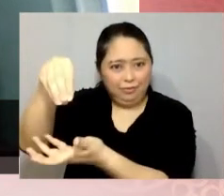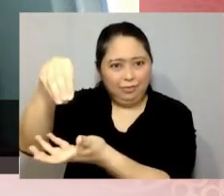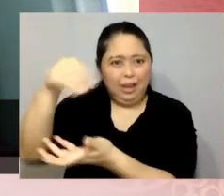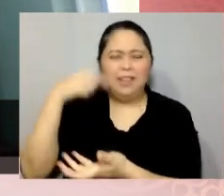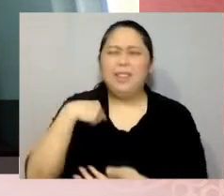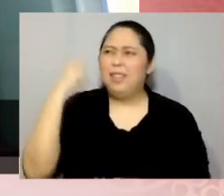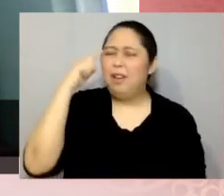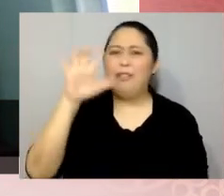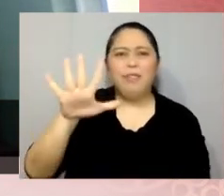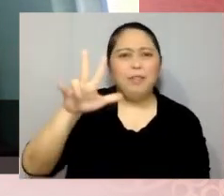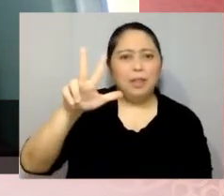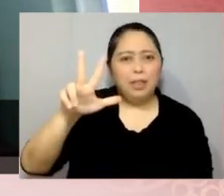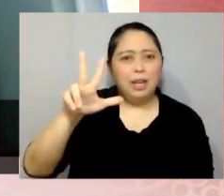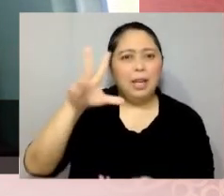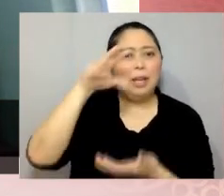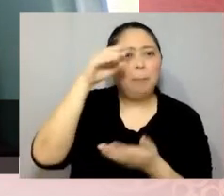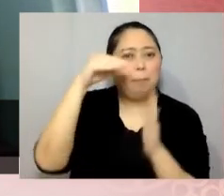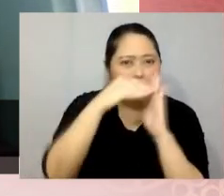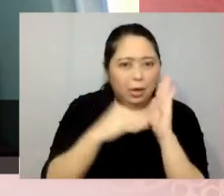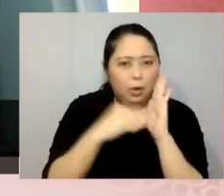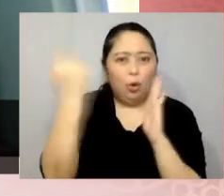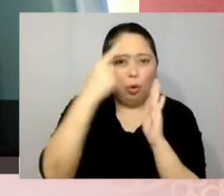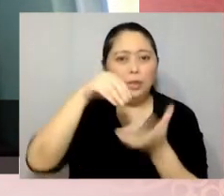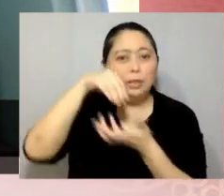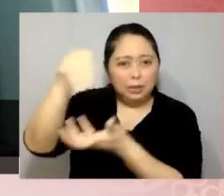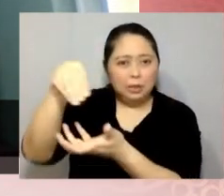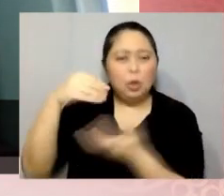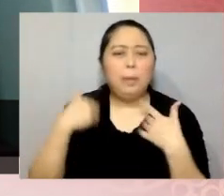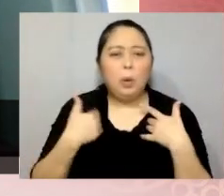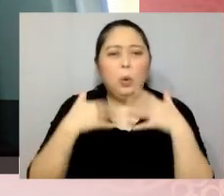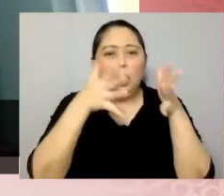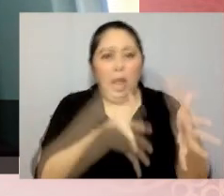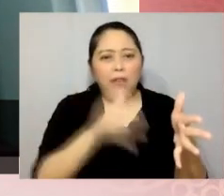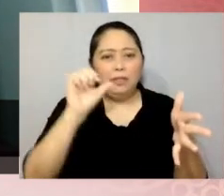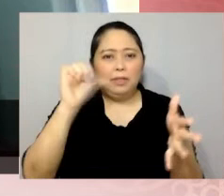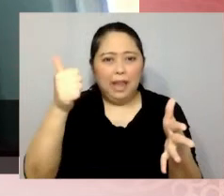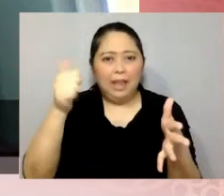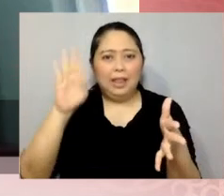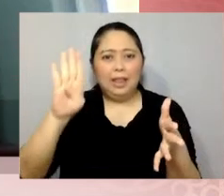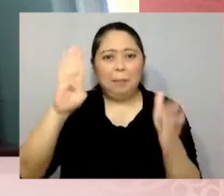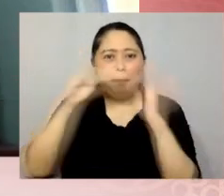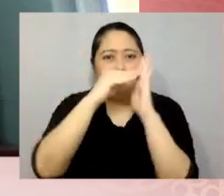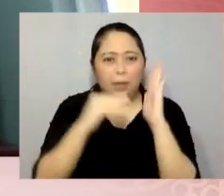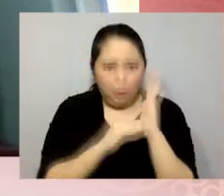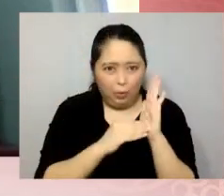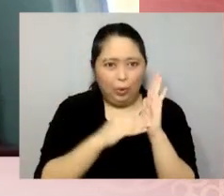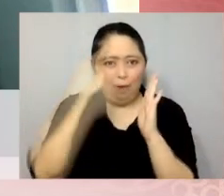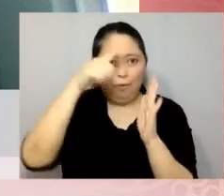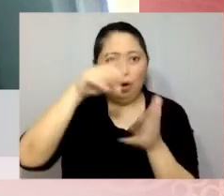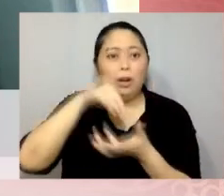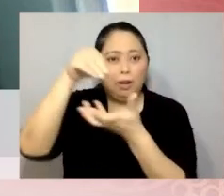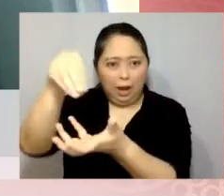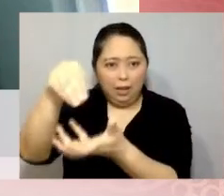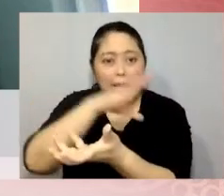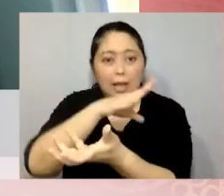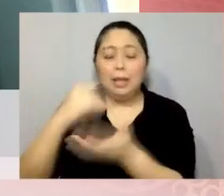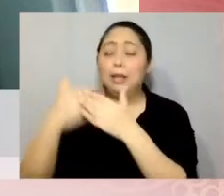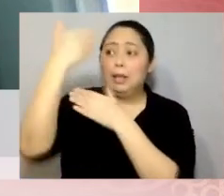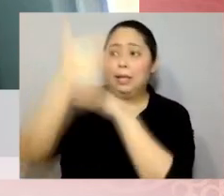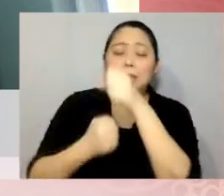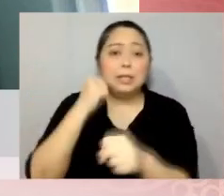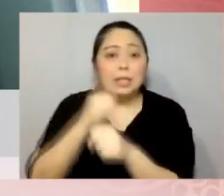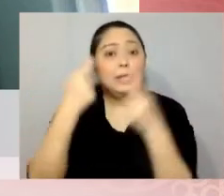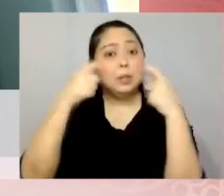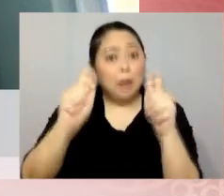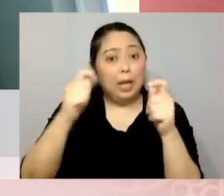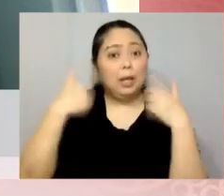been released. Wala pa yung November-December yata. So may lag na 10 billion. For next year, we're trying